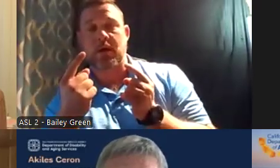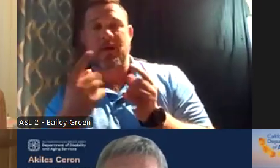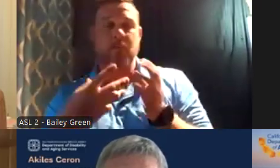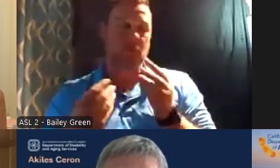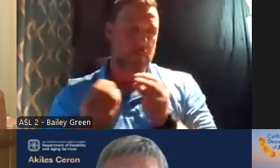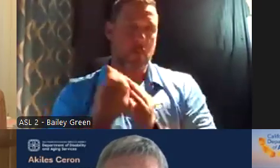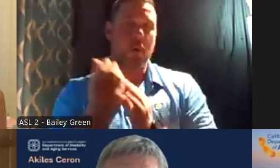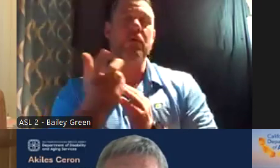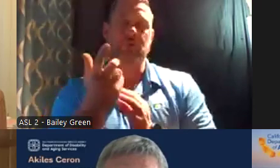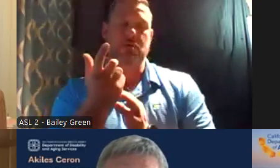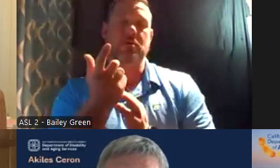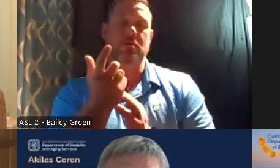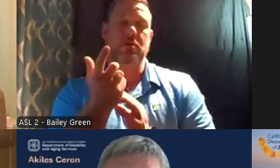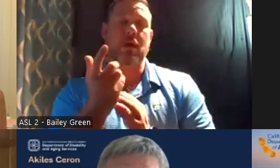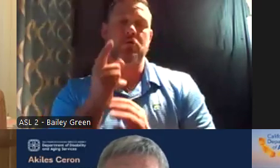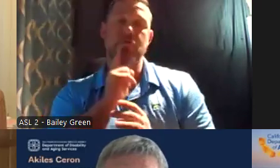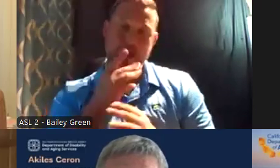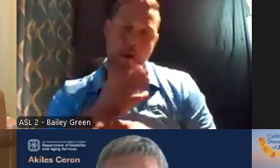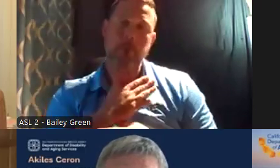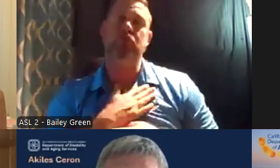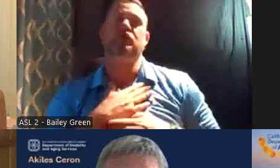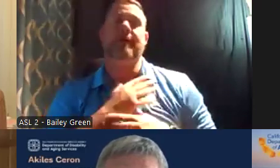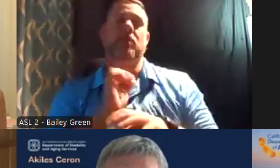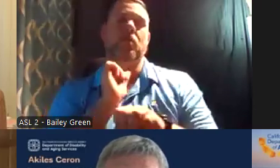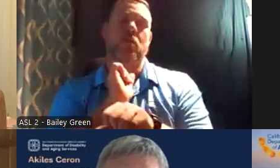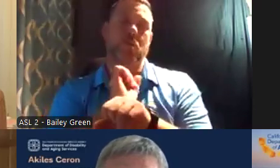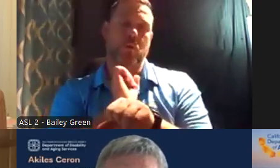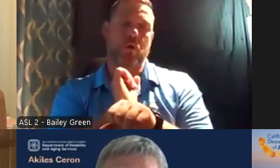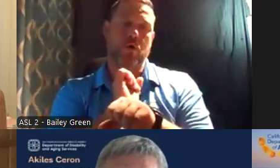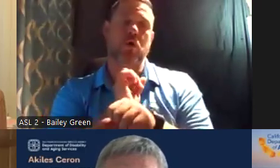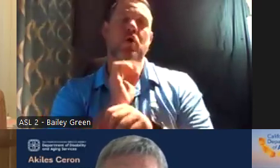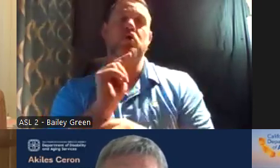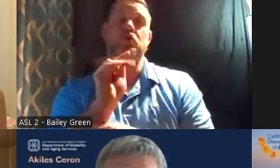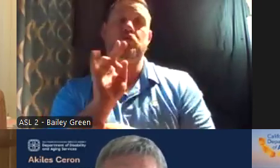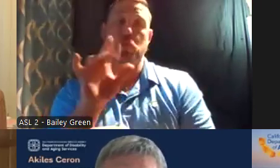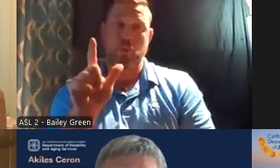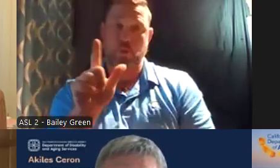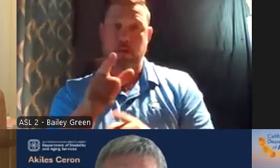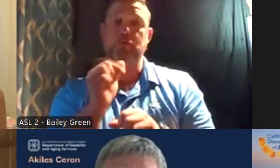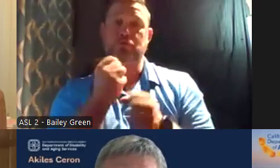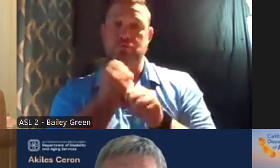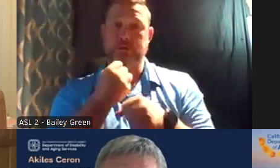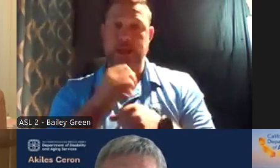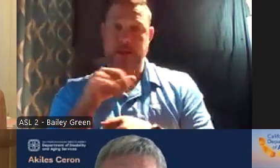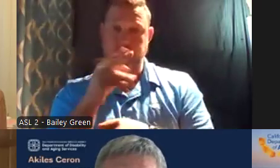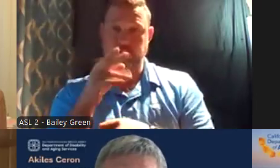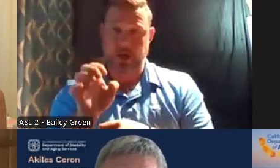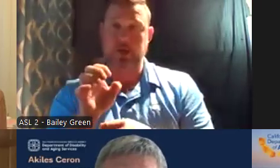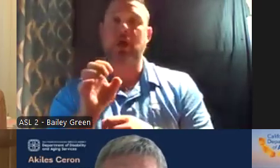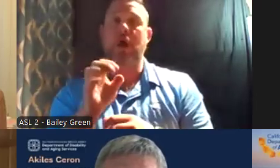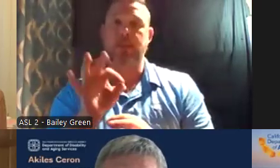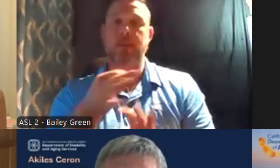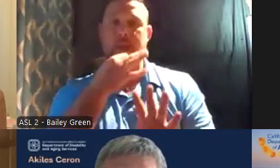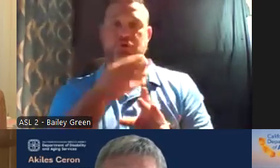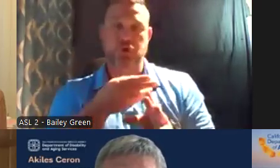Jackie might get into it, but I was really appreciative of the work that the tool that was created by Jackie and the Master Plan on Aging had